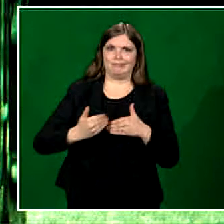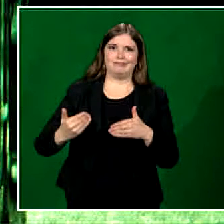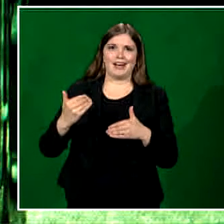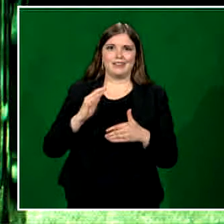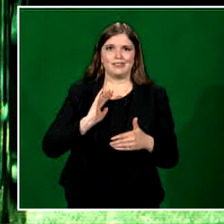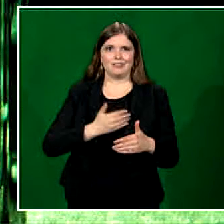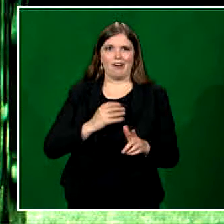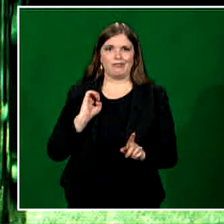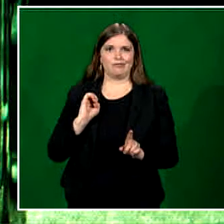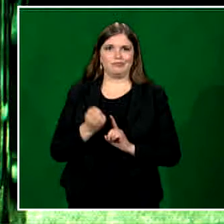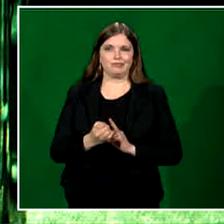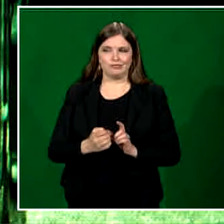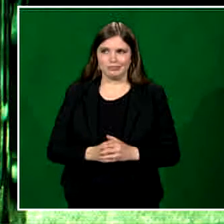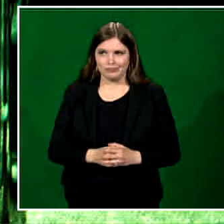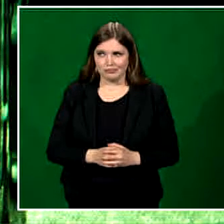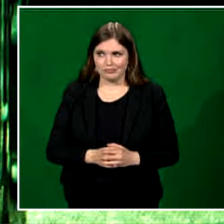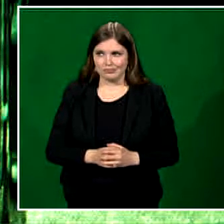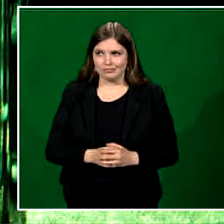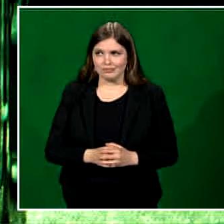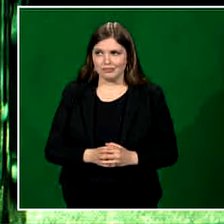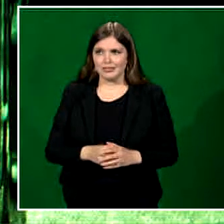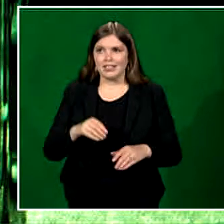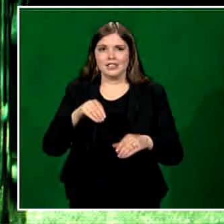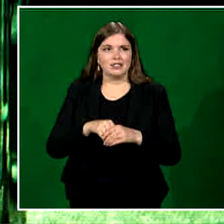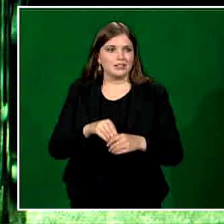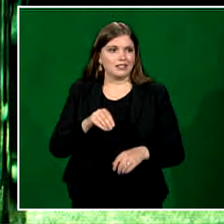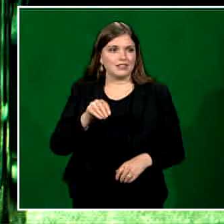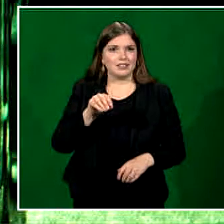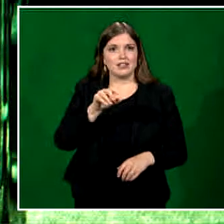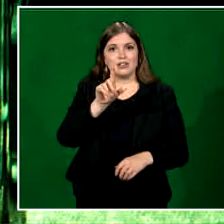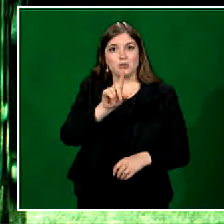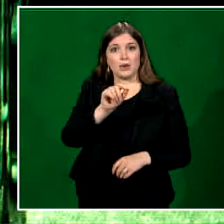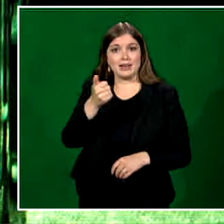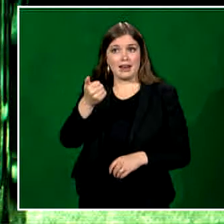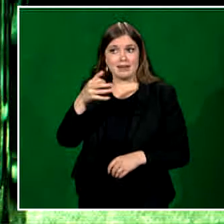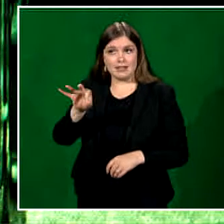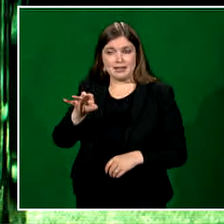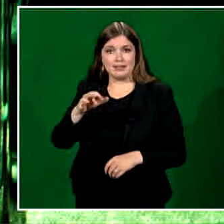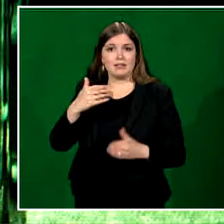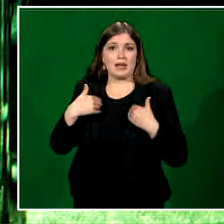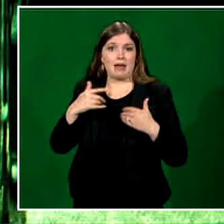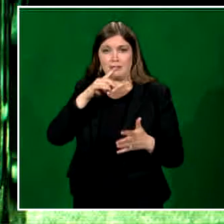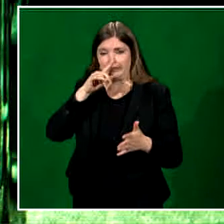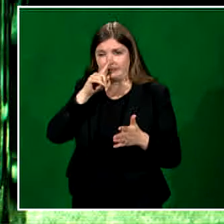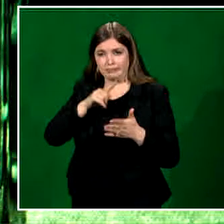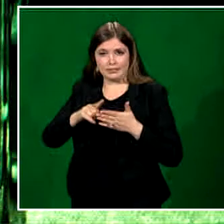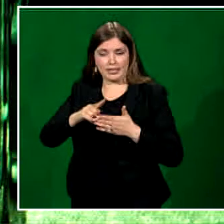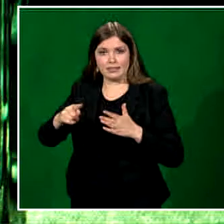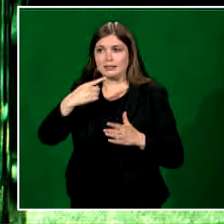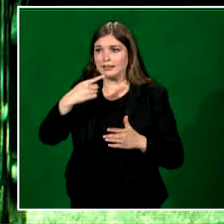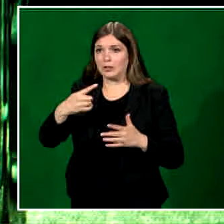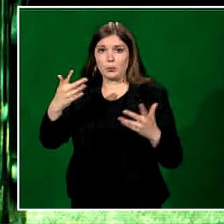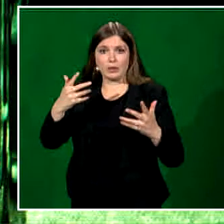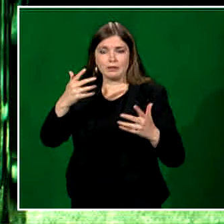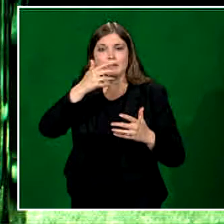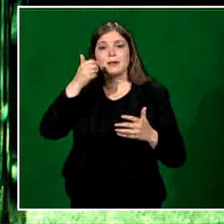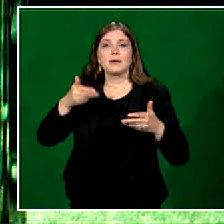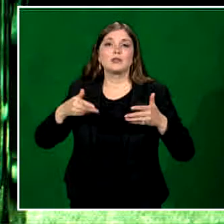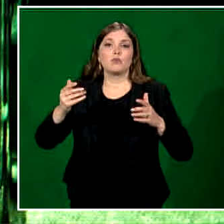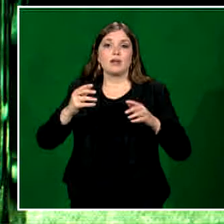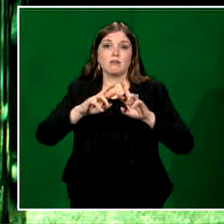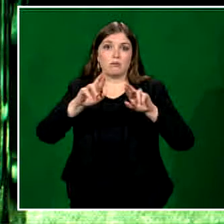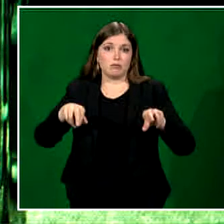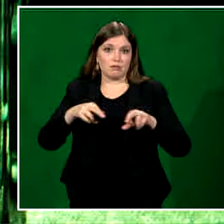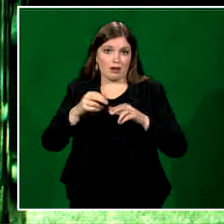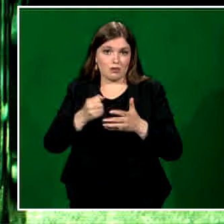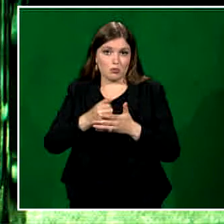Bila et al. 2019 and Shima et al. 2019 stated that the best way to recycle this waste